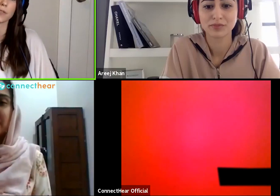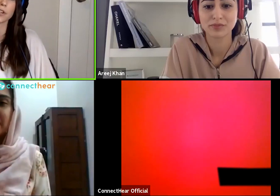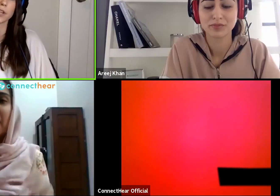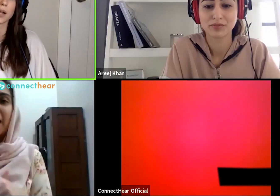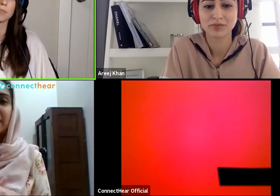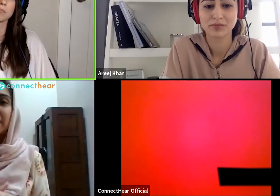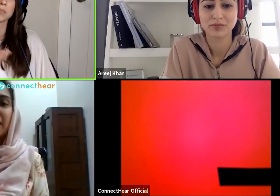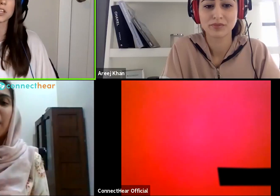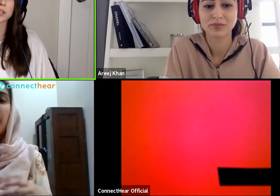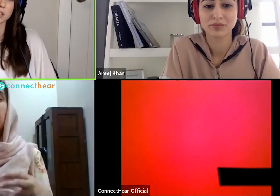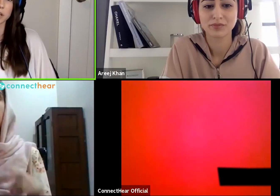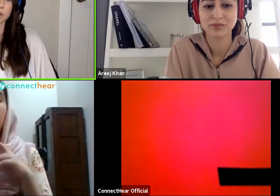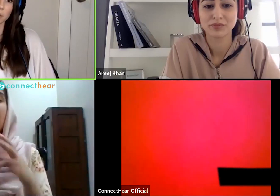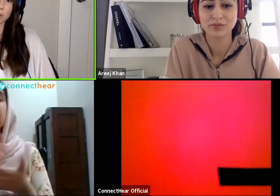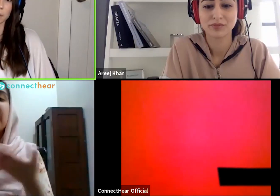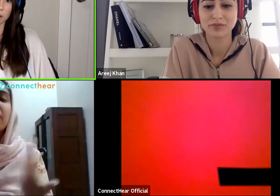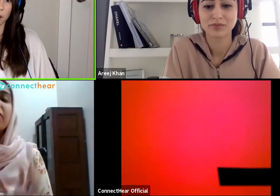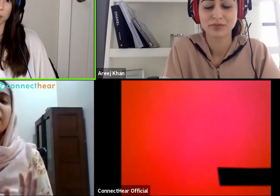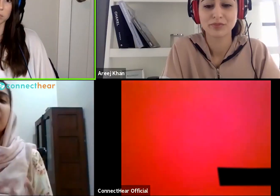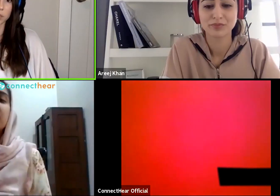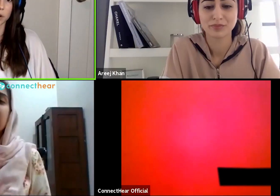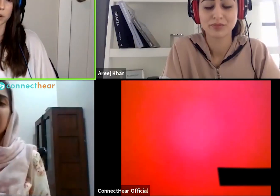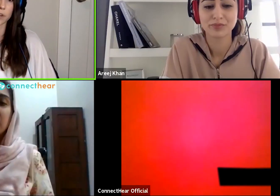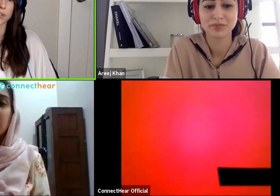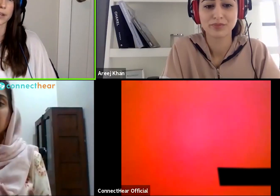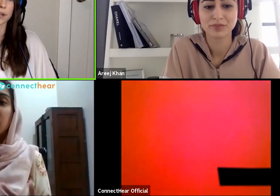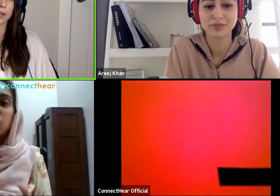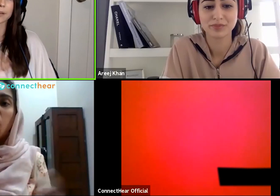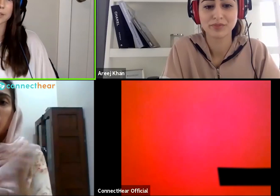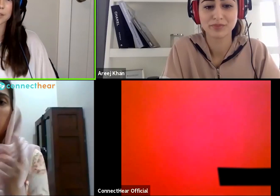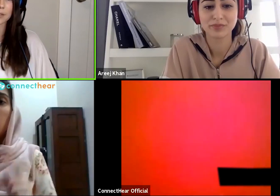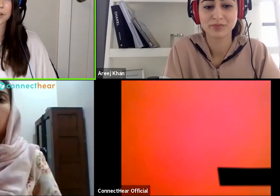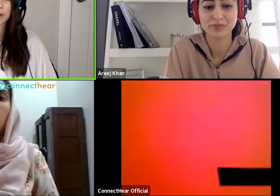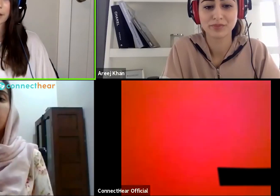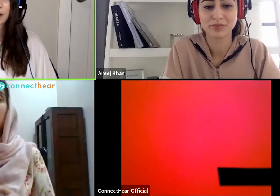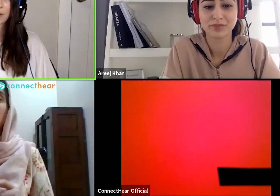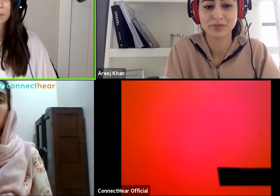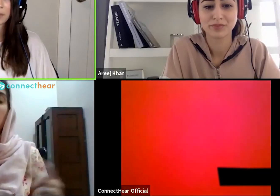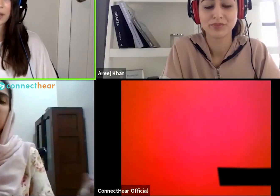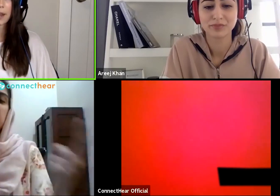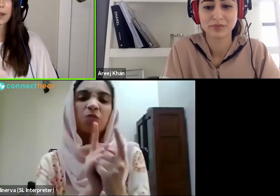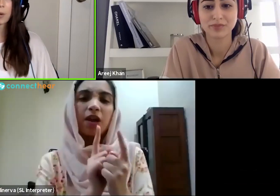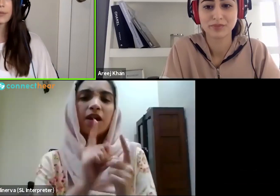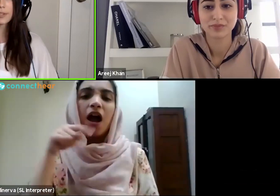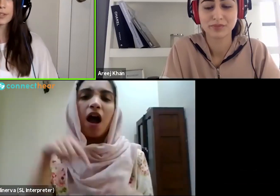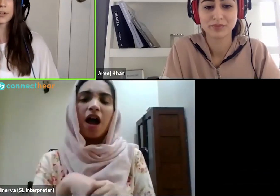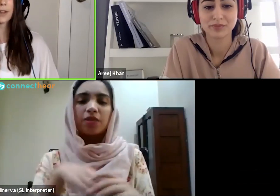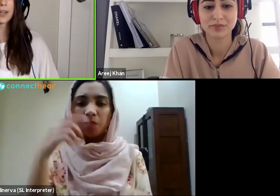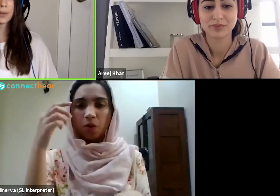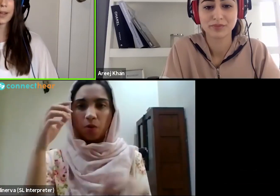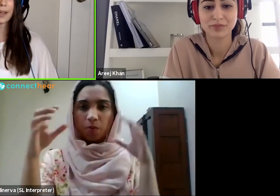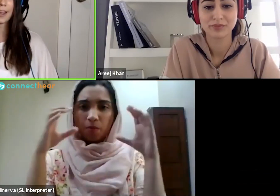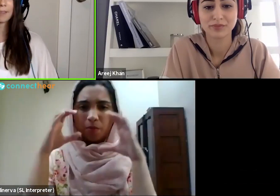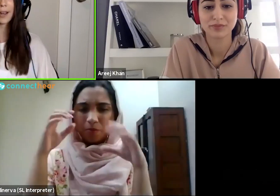someone for the first time, you could consider even doing something like that, on your first date, like just let the first date go. Or if they see your